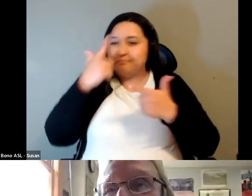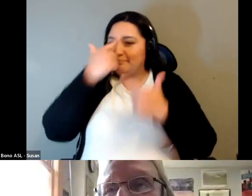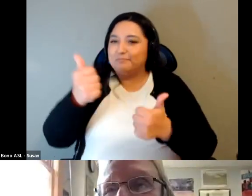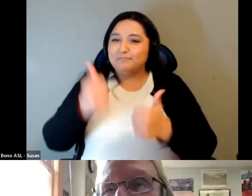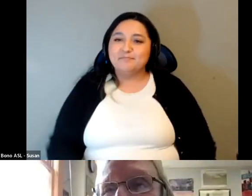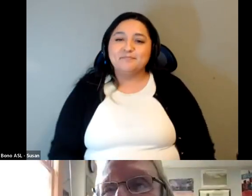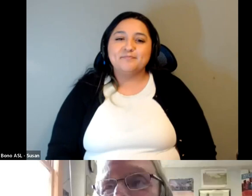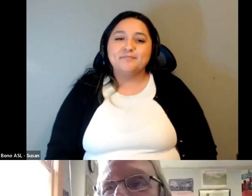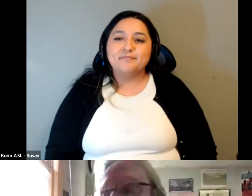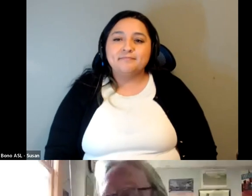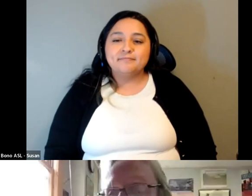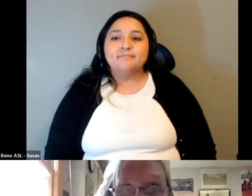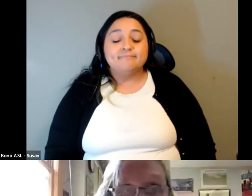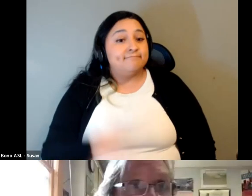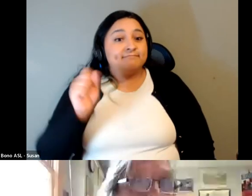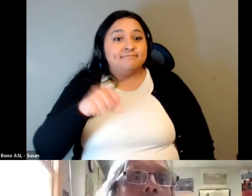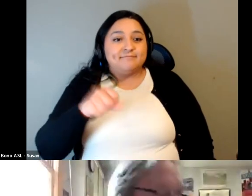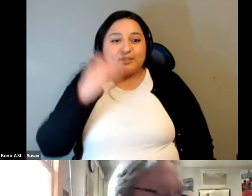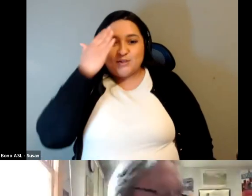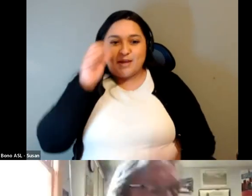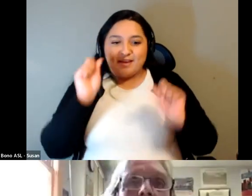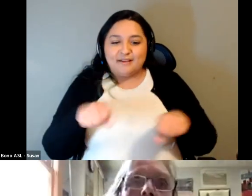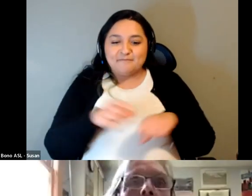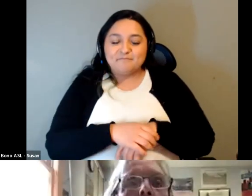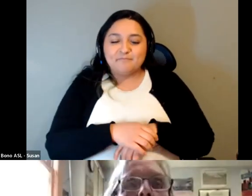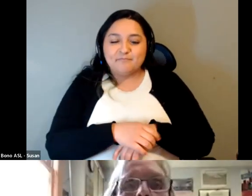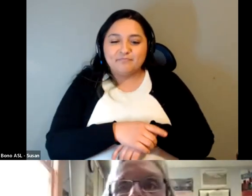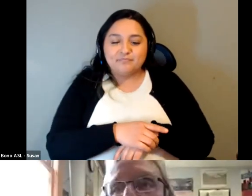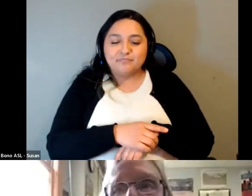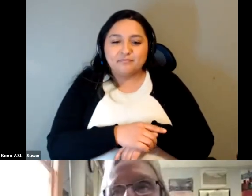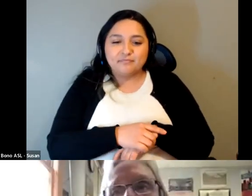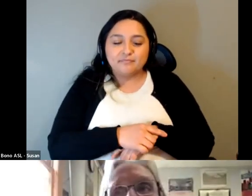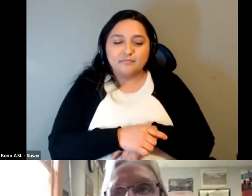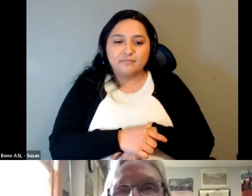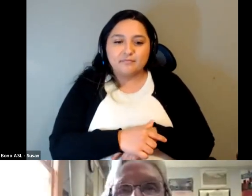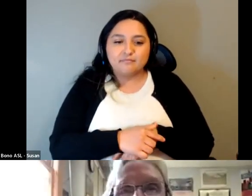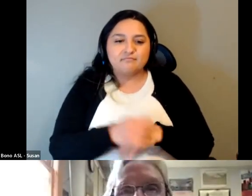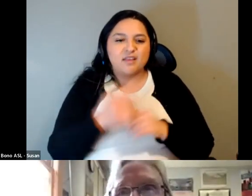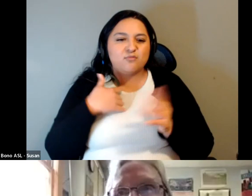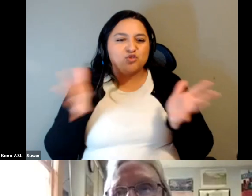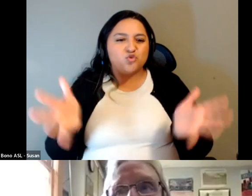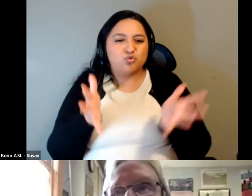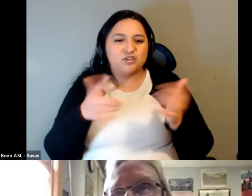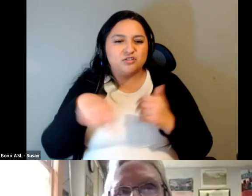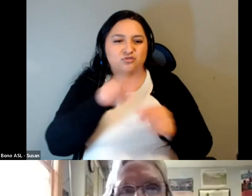I would, you know, I do. I would just encourage people to go to our website,